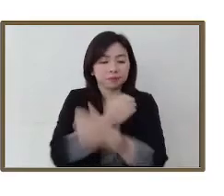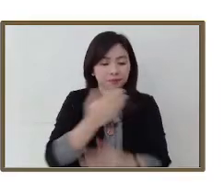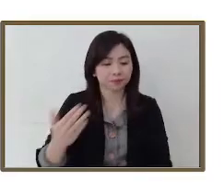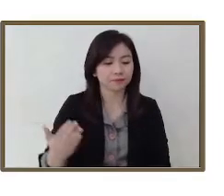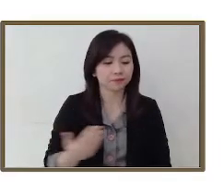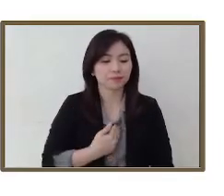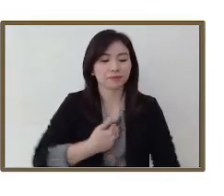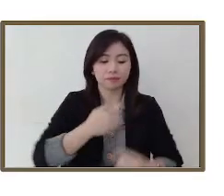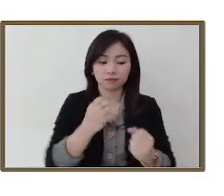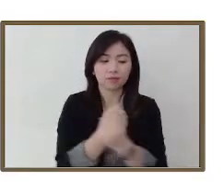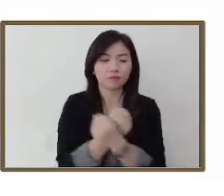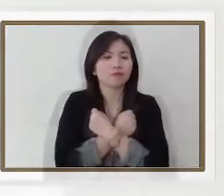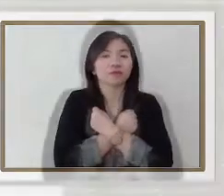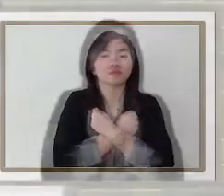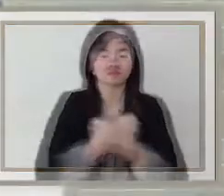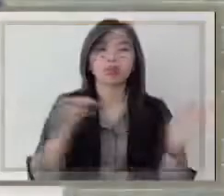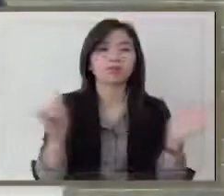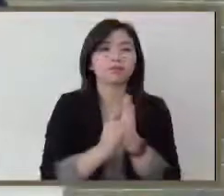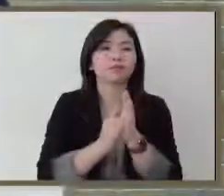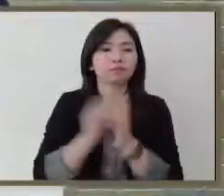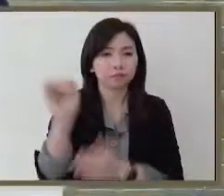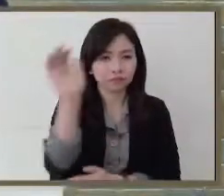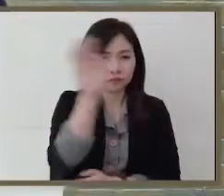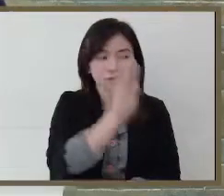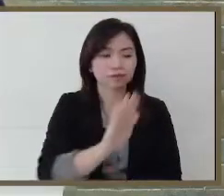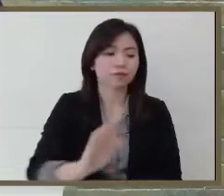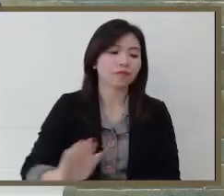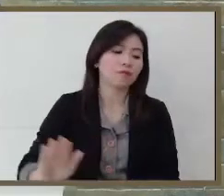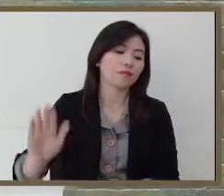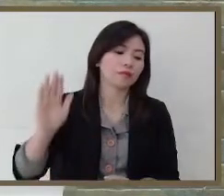me with a love that won't